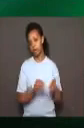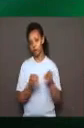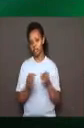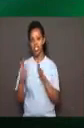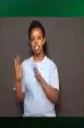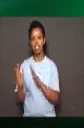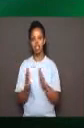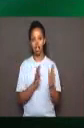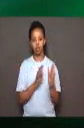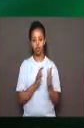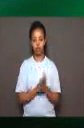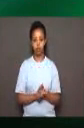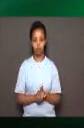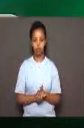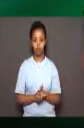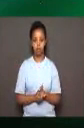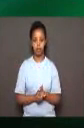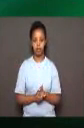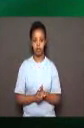Students, let's get ready.